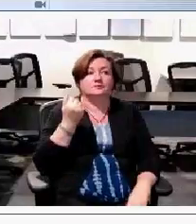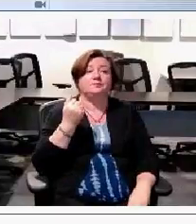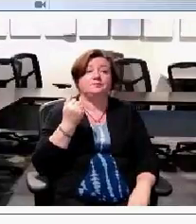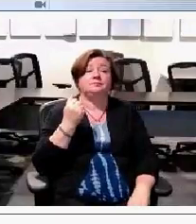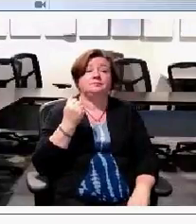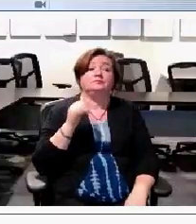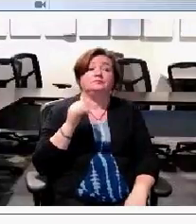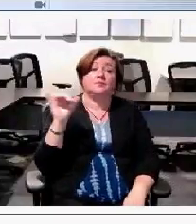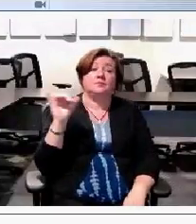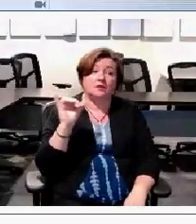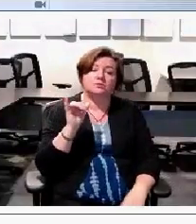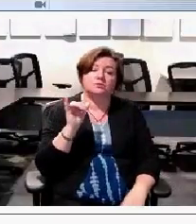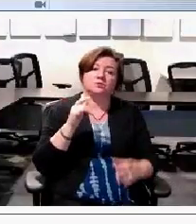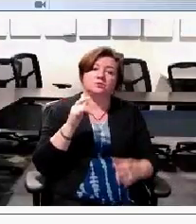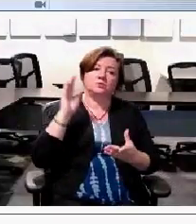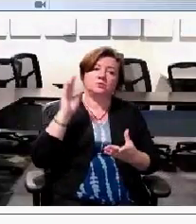our resources, which